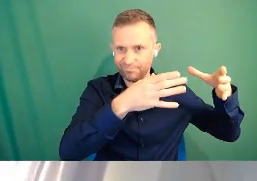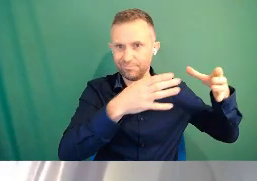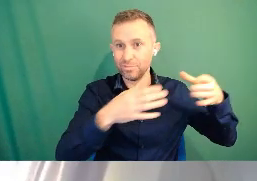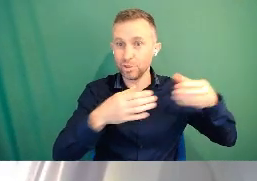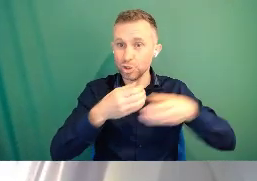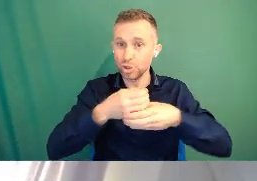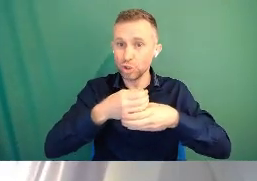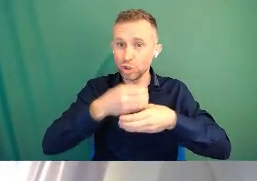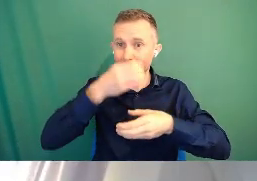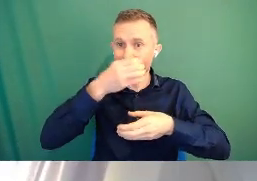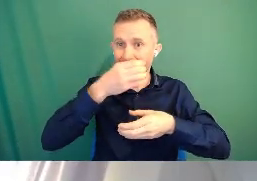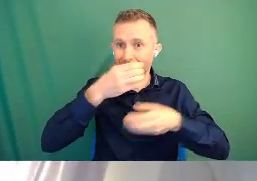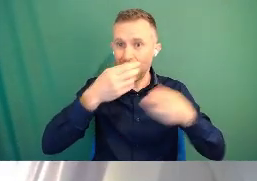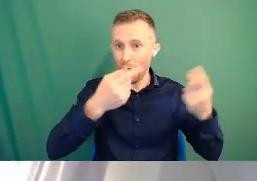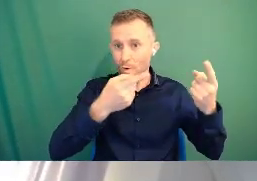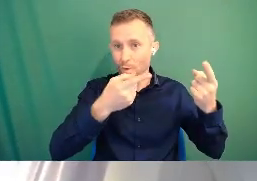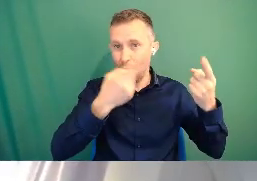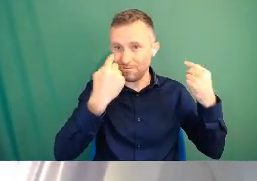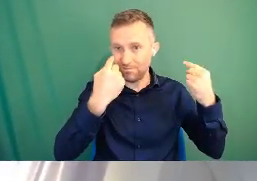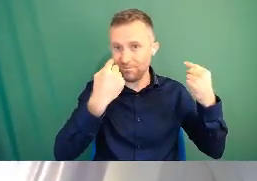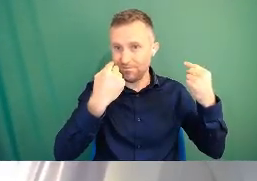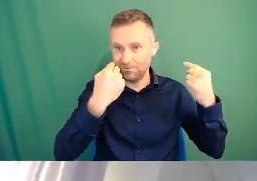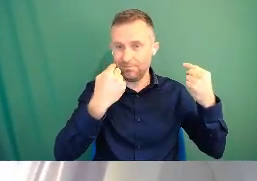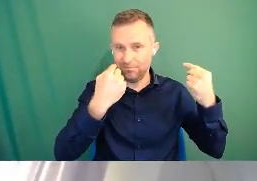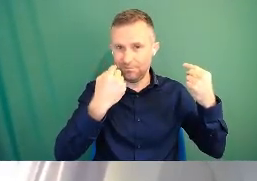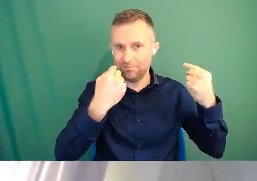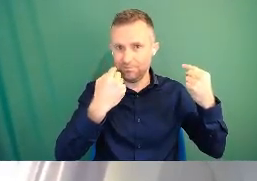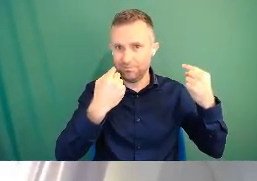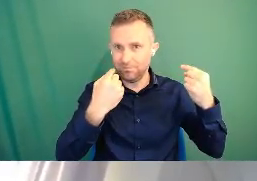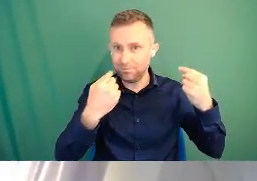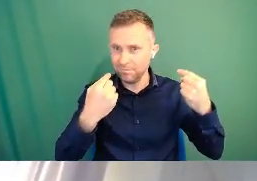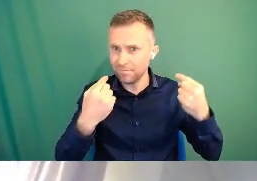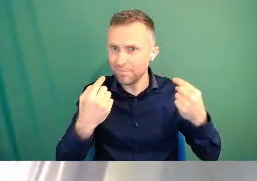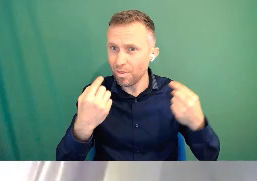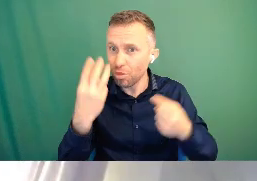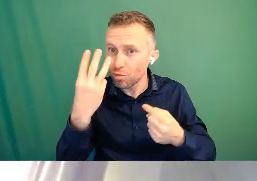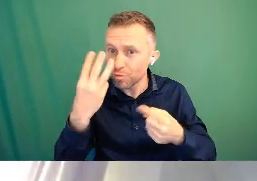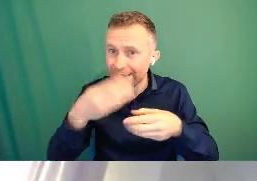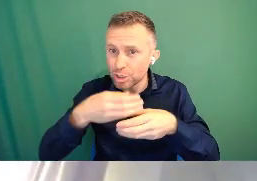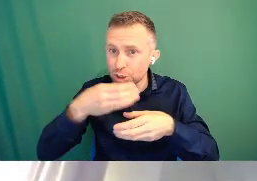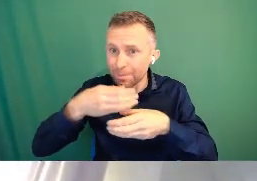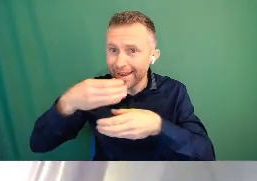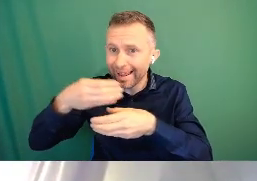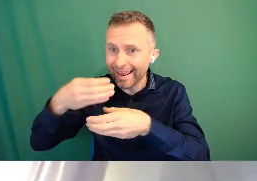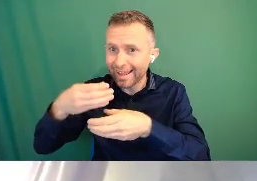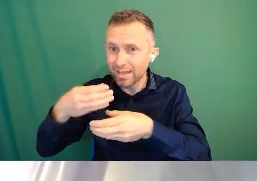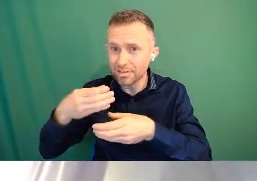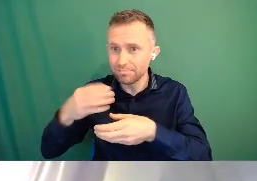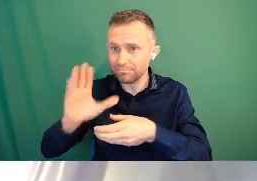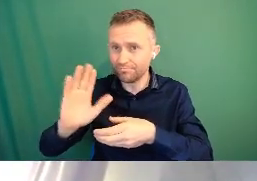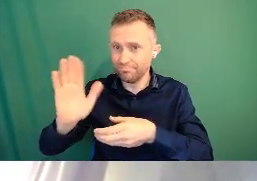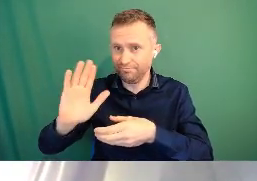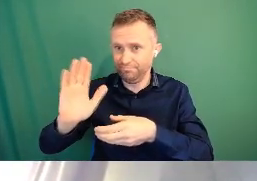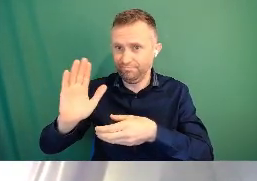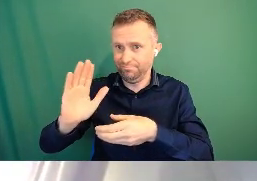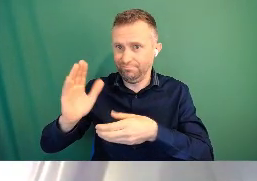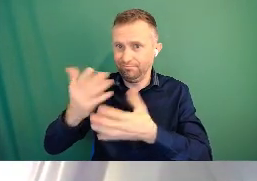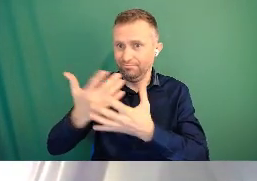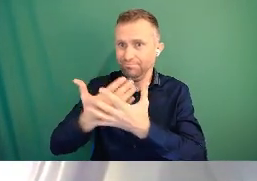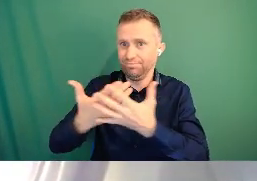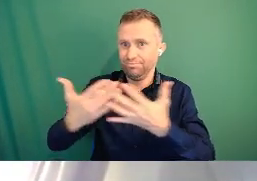took the chimney stacks off stone by stone. And bear in mind, there are quite a lot of chimneys on Castell, not just